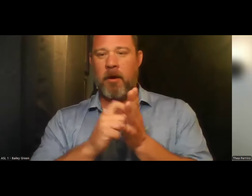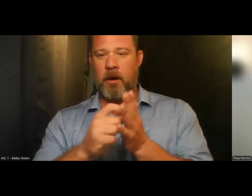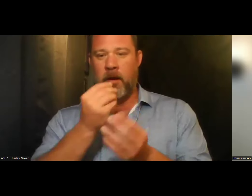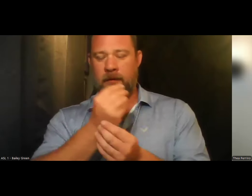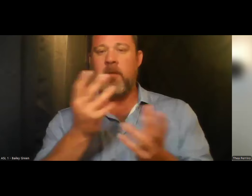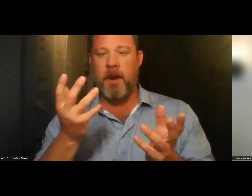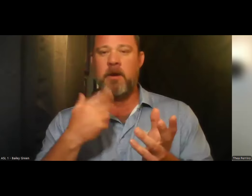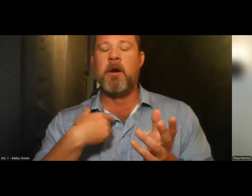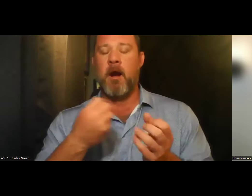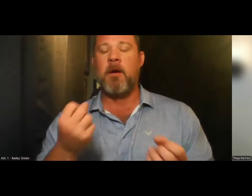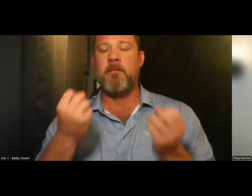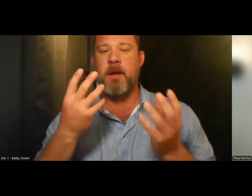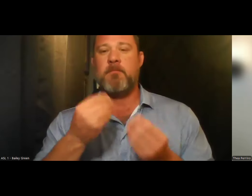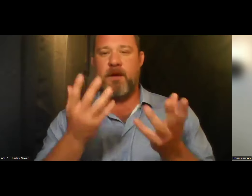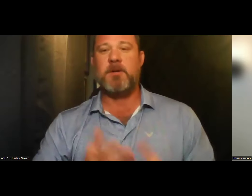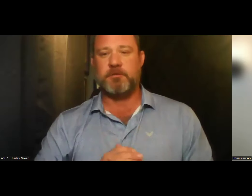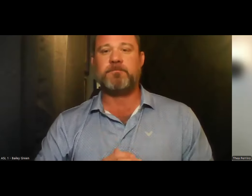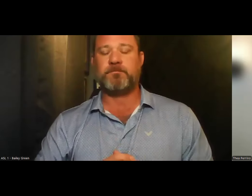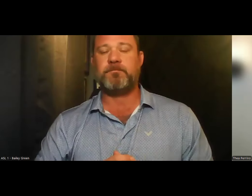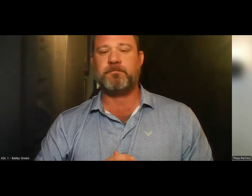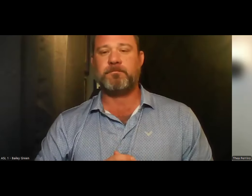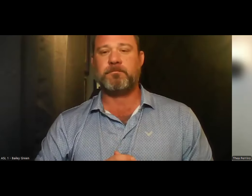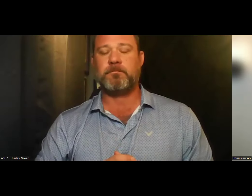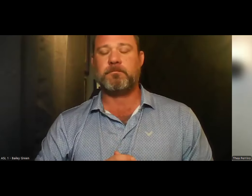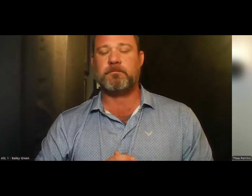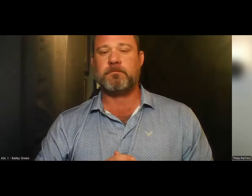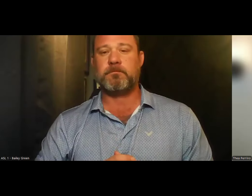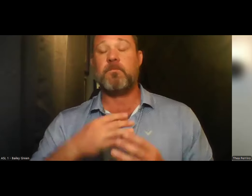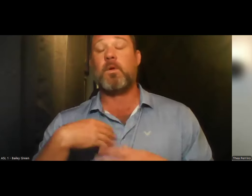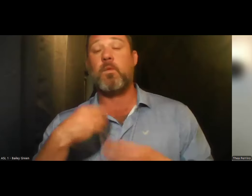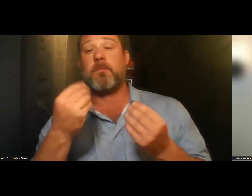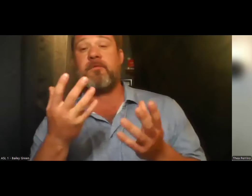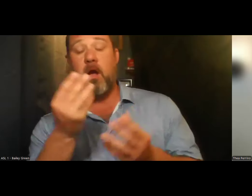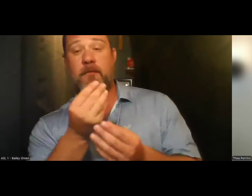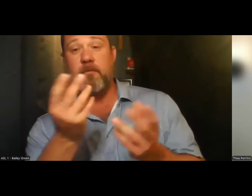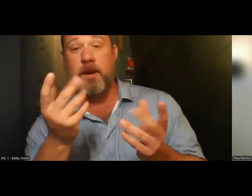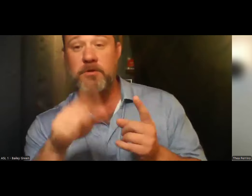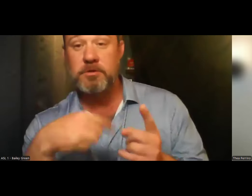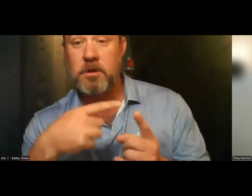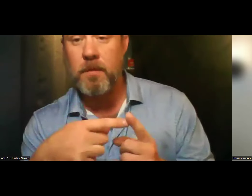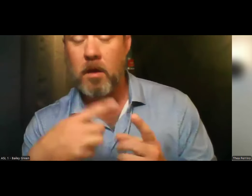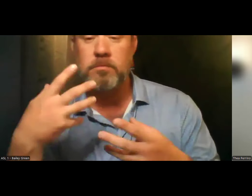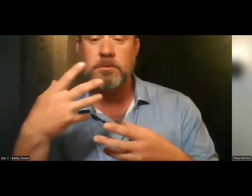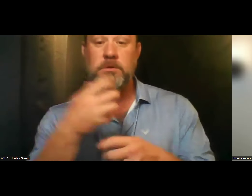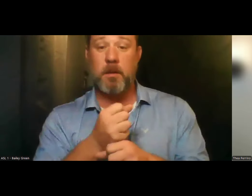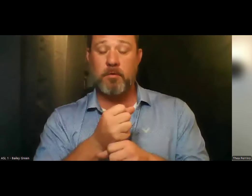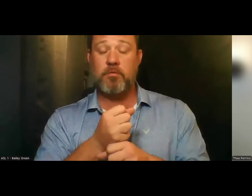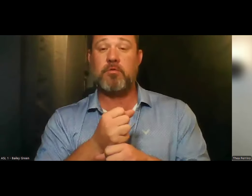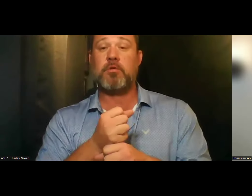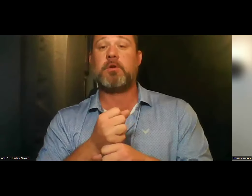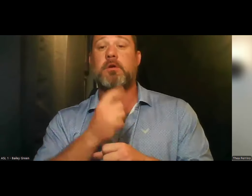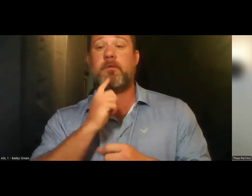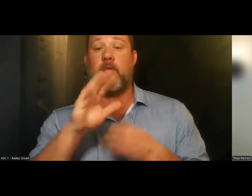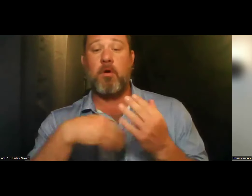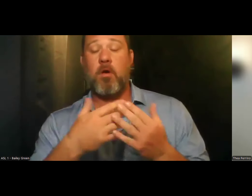information with our many providers. And so we provided information about the summary of these changes for all of